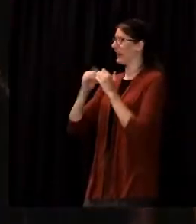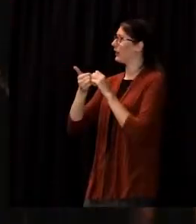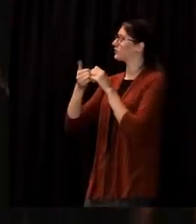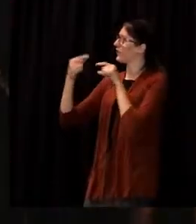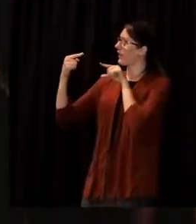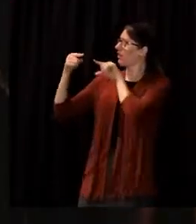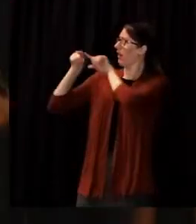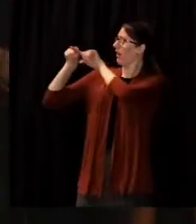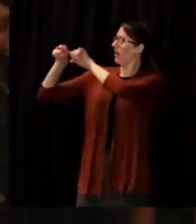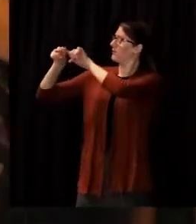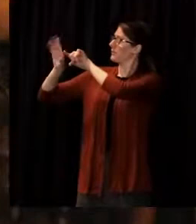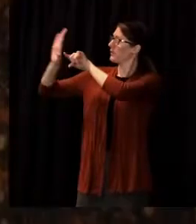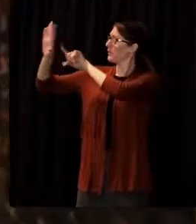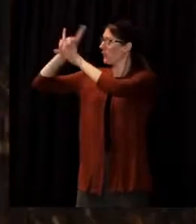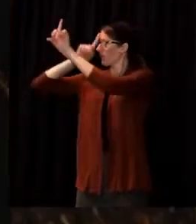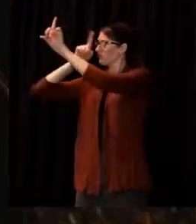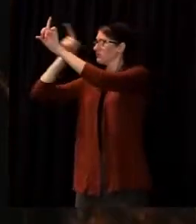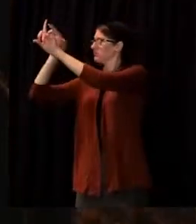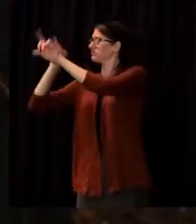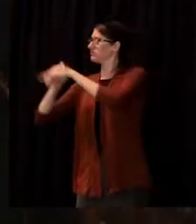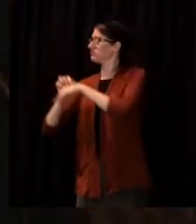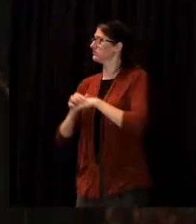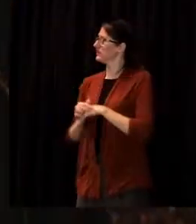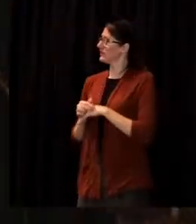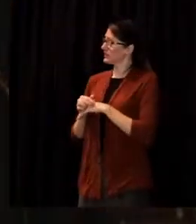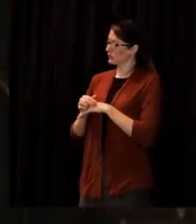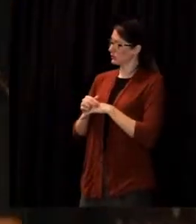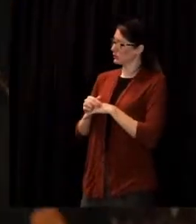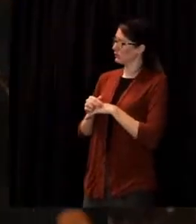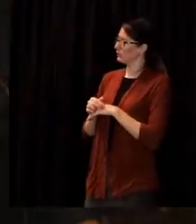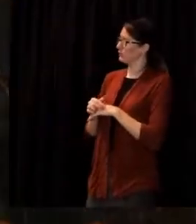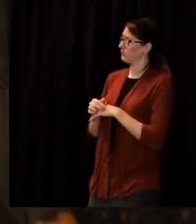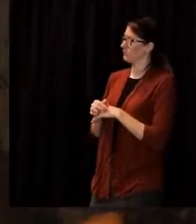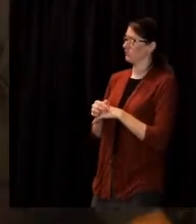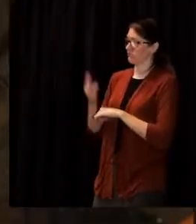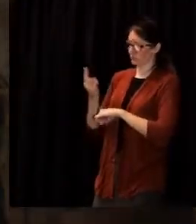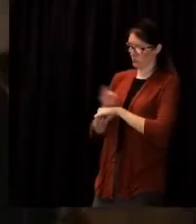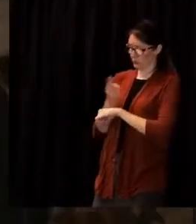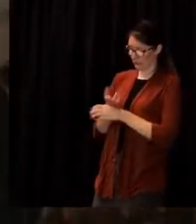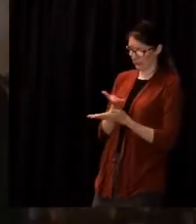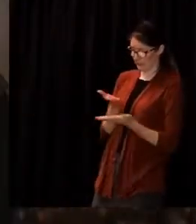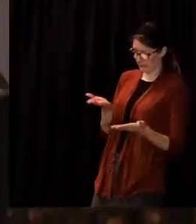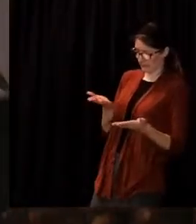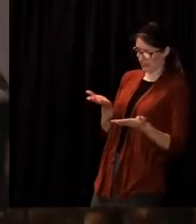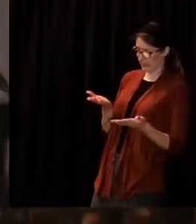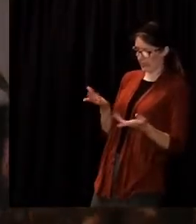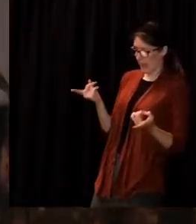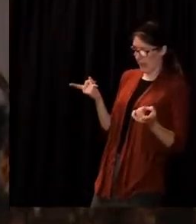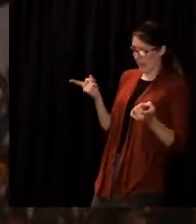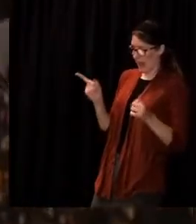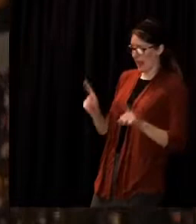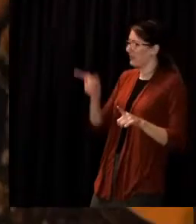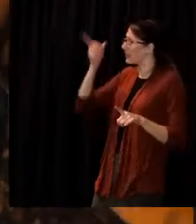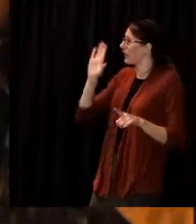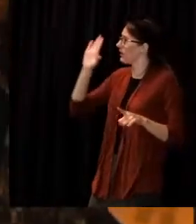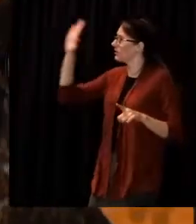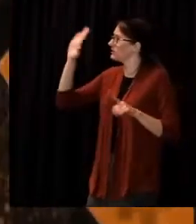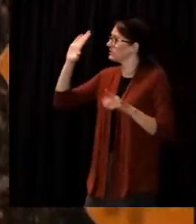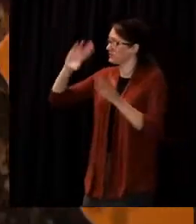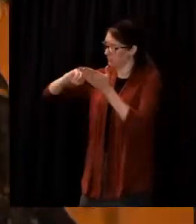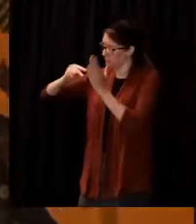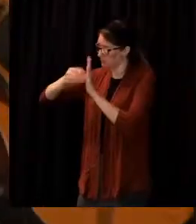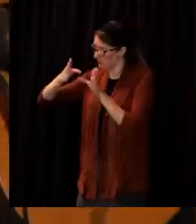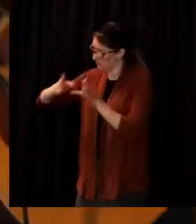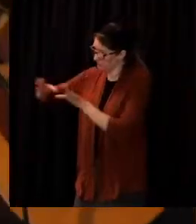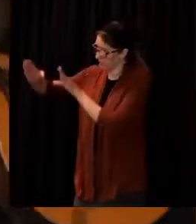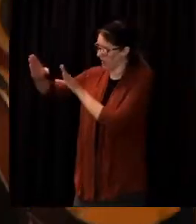God is doing here so that you can then take this and cause God's purposes to be met and to be accomplished. And so right